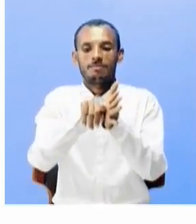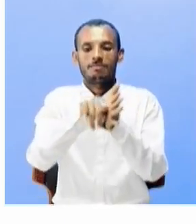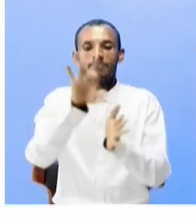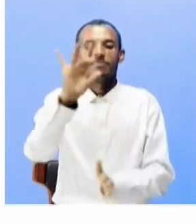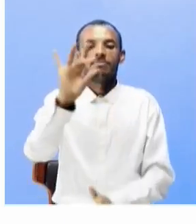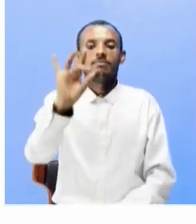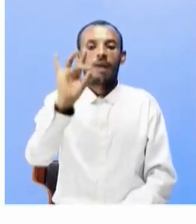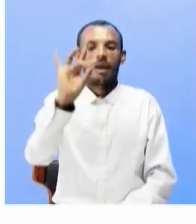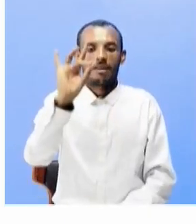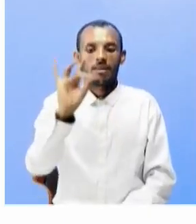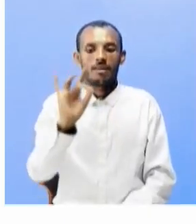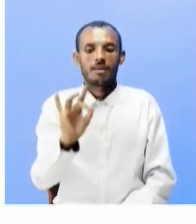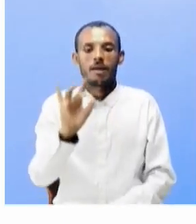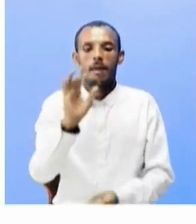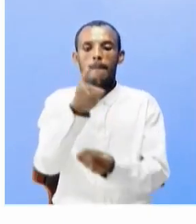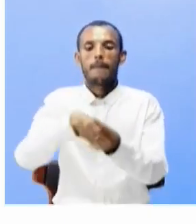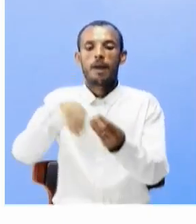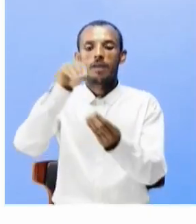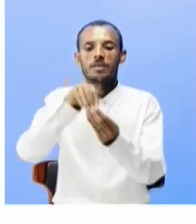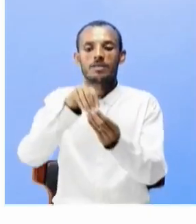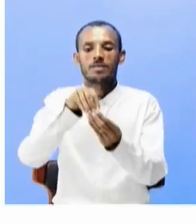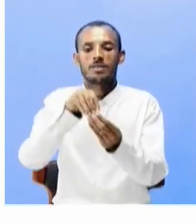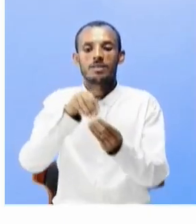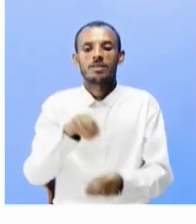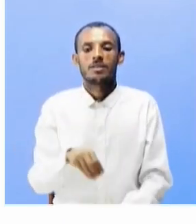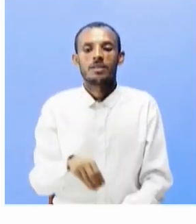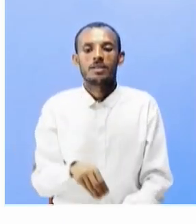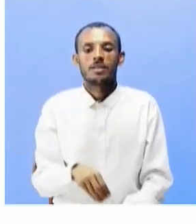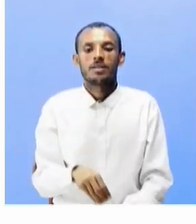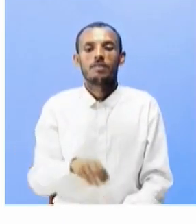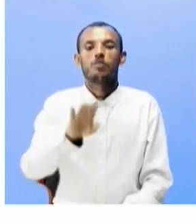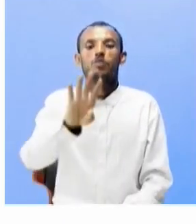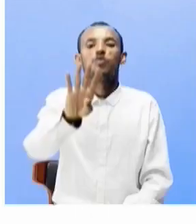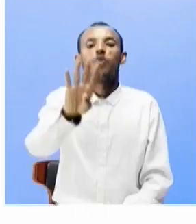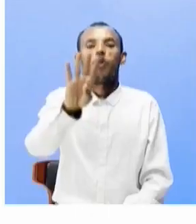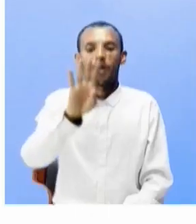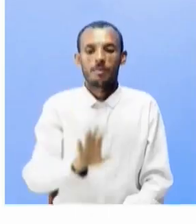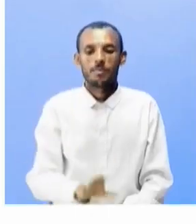-8 plus 4.